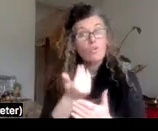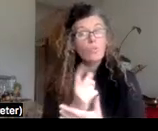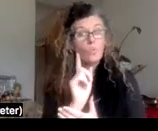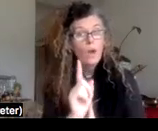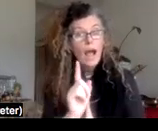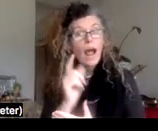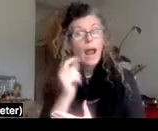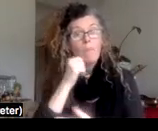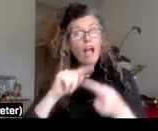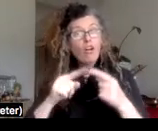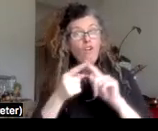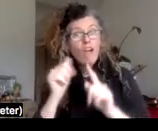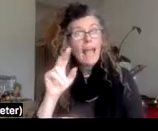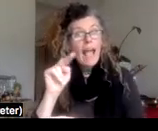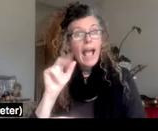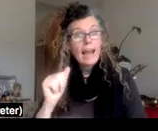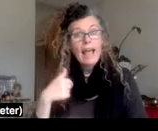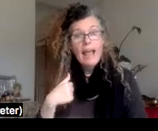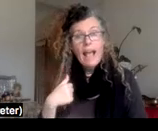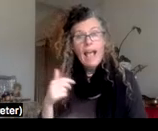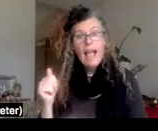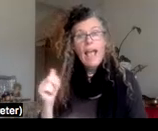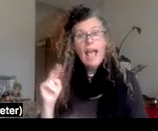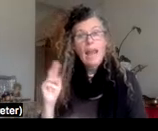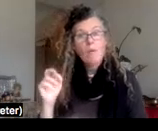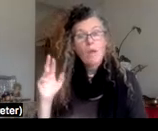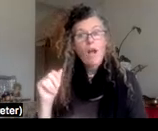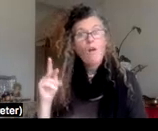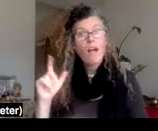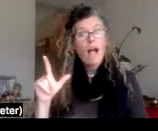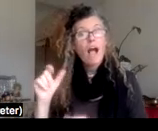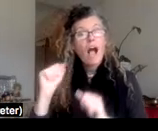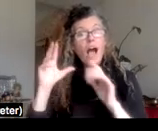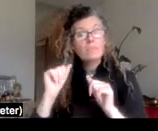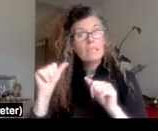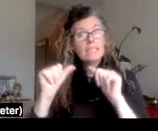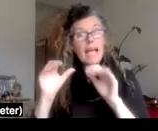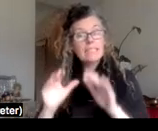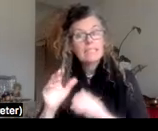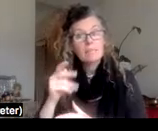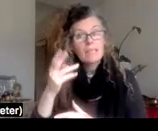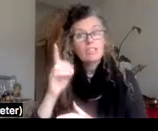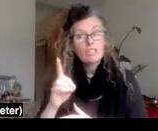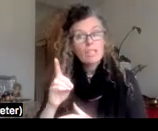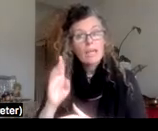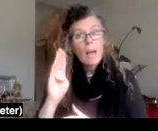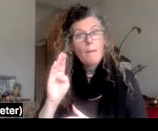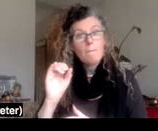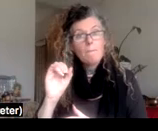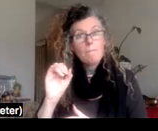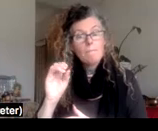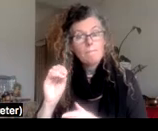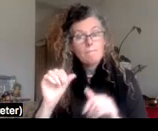my girlfriend Anna and I are doing. Anna Maria Oliva is awesome, scientist. She's a PhD in biomedicine and